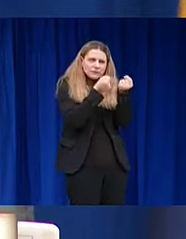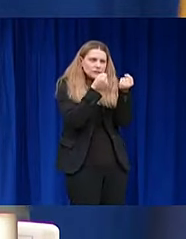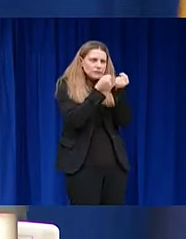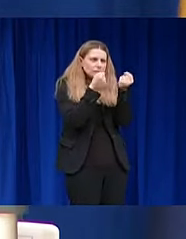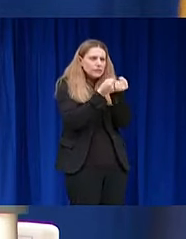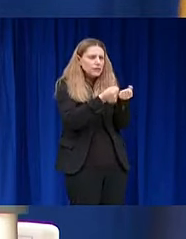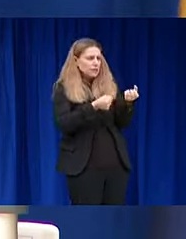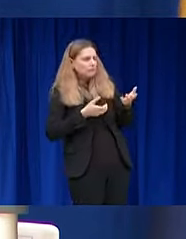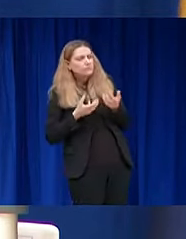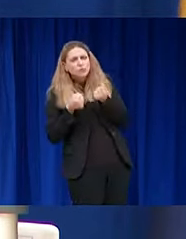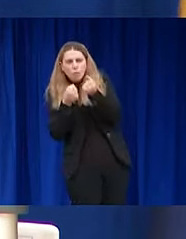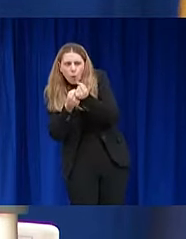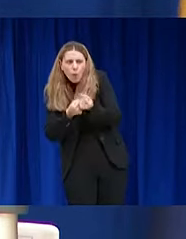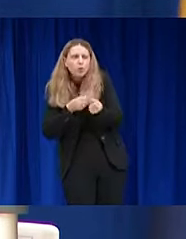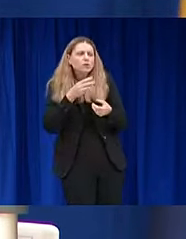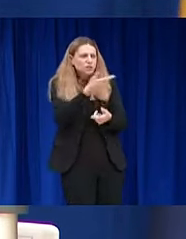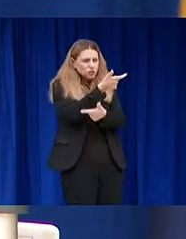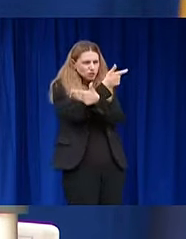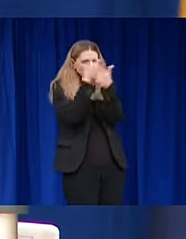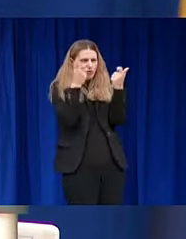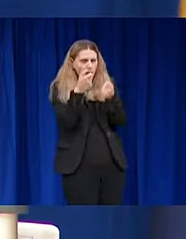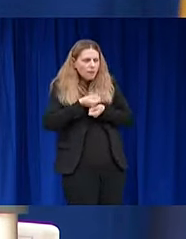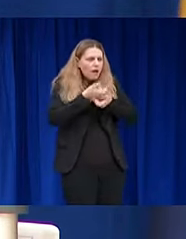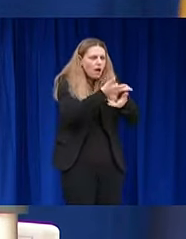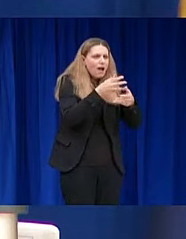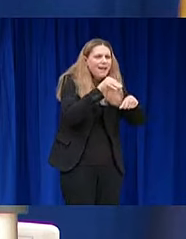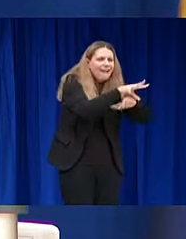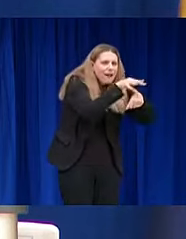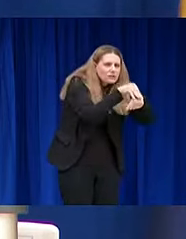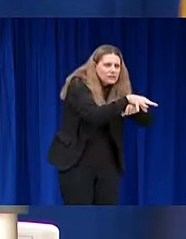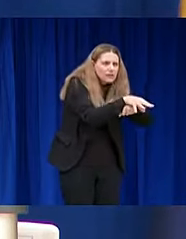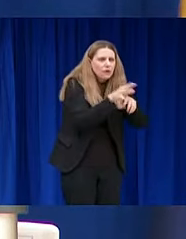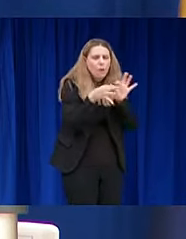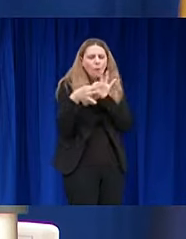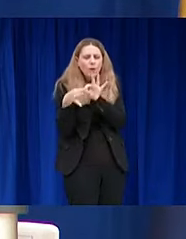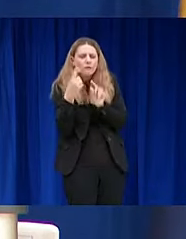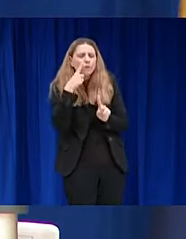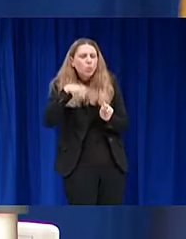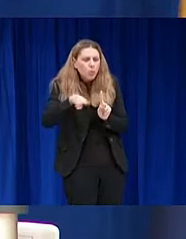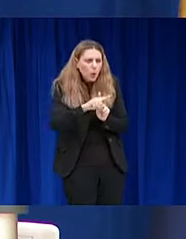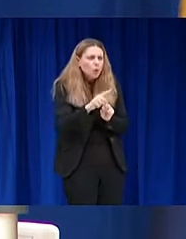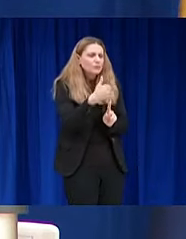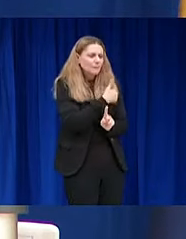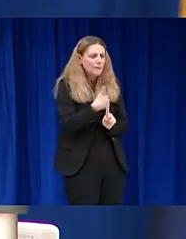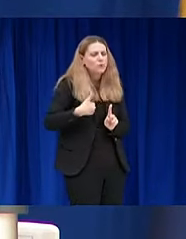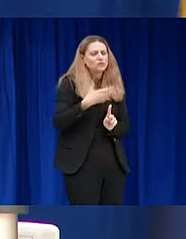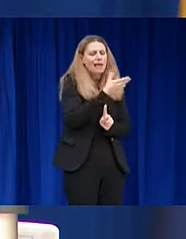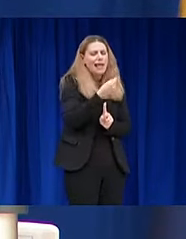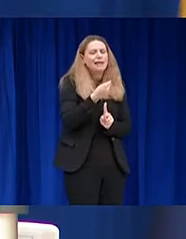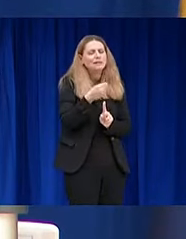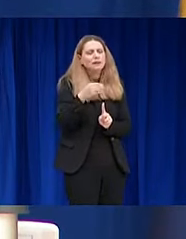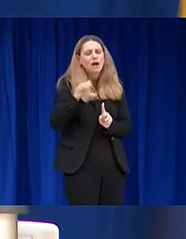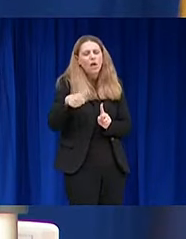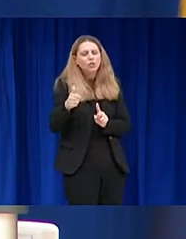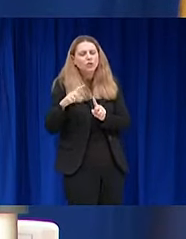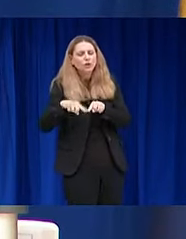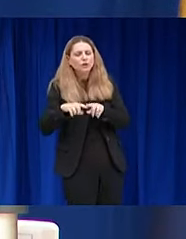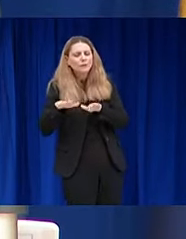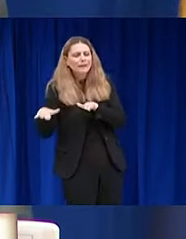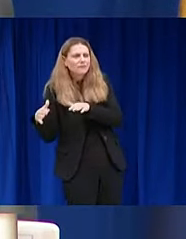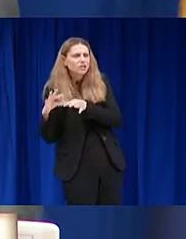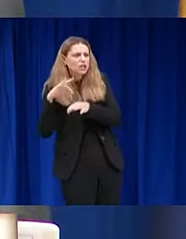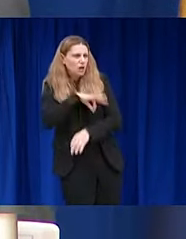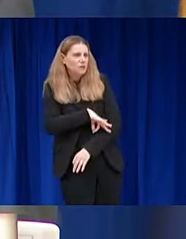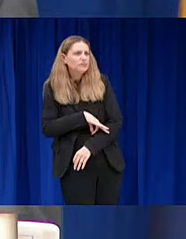clinical counseling, and case coordination for service members and eligible beneficiaries who are impacted by abuse or neglect